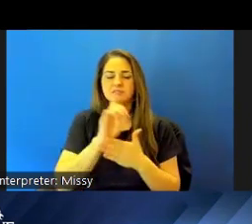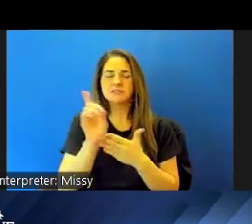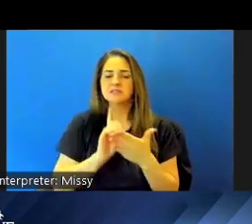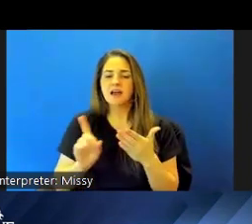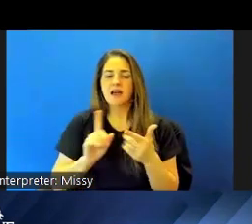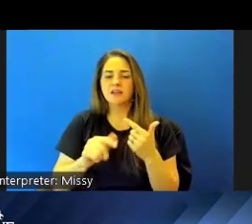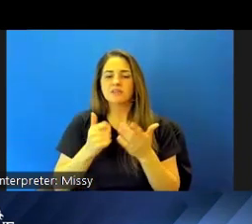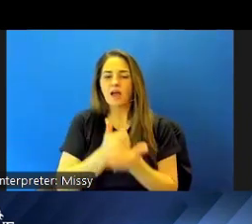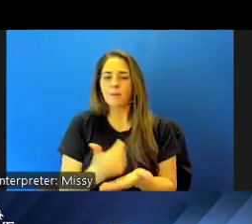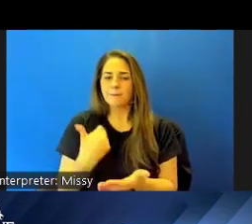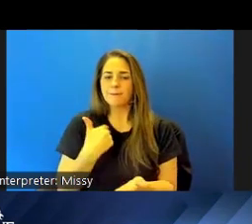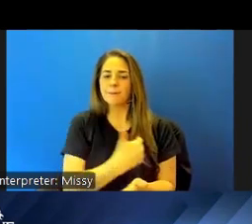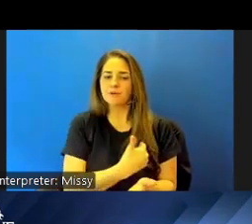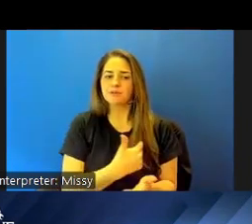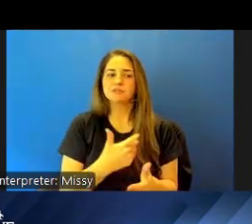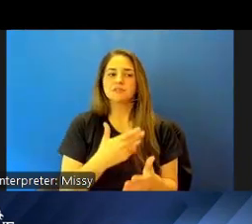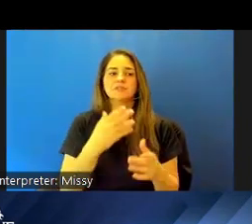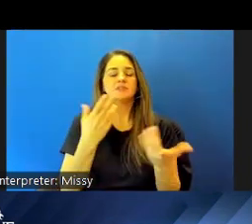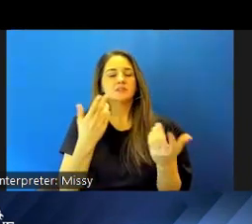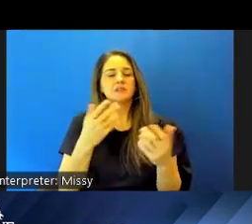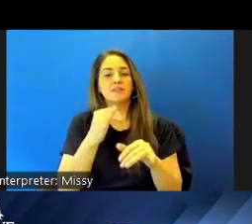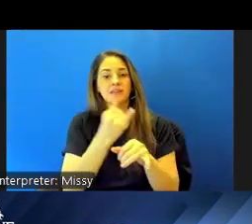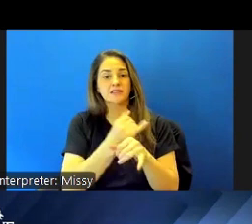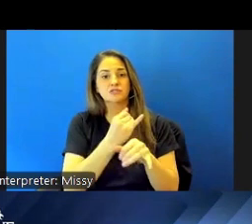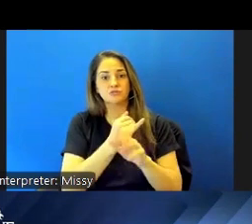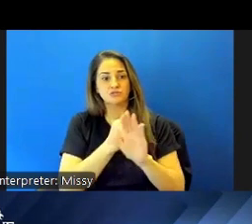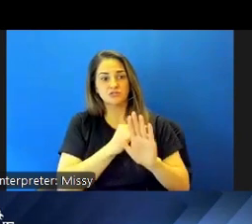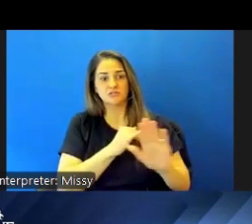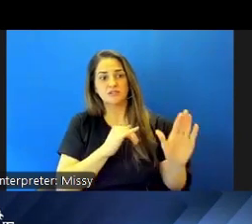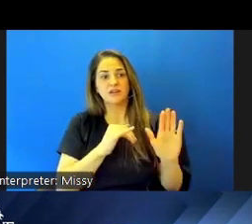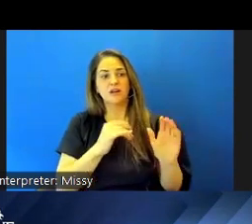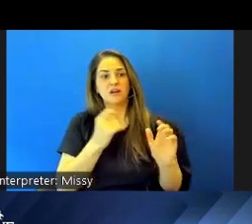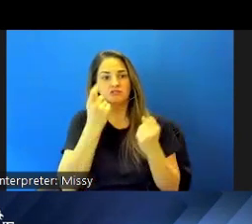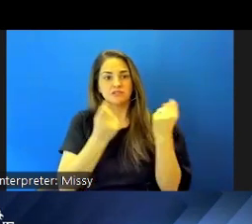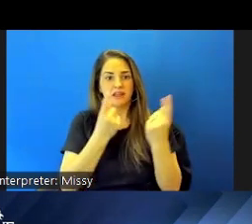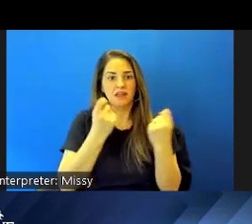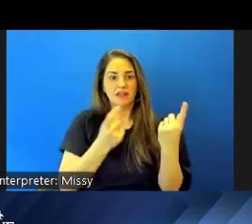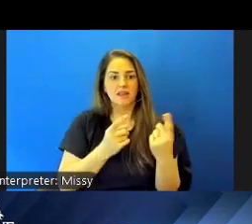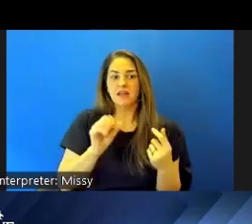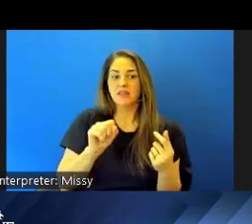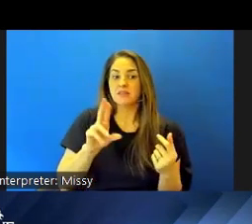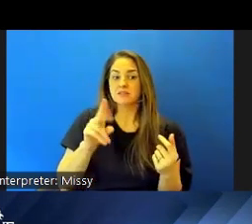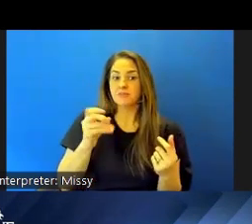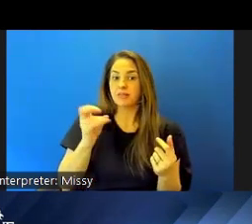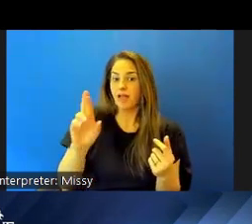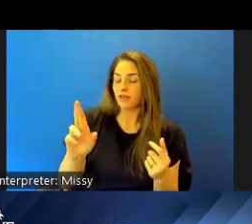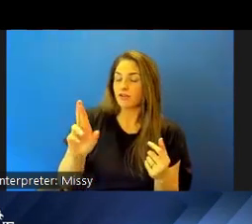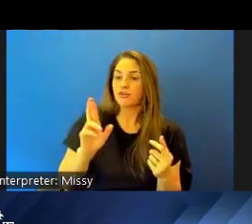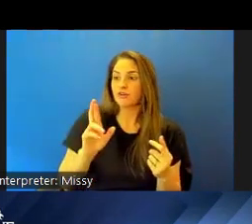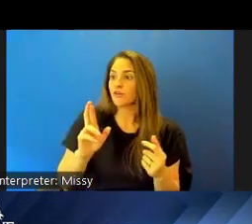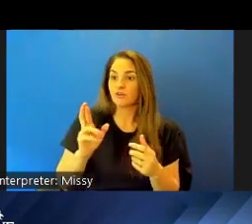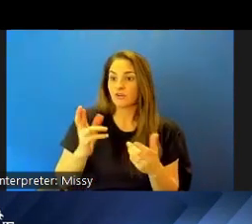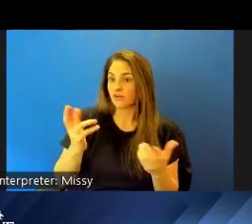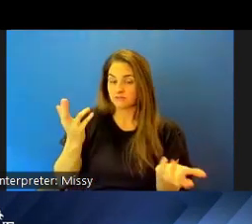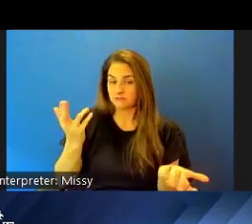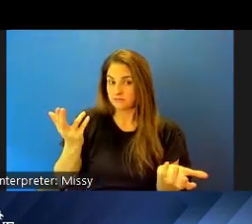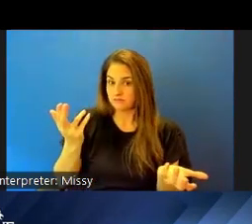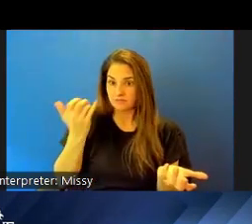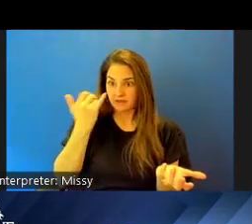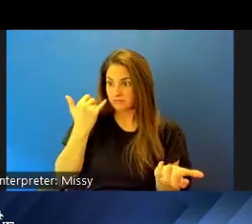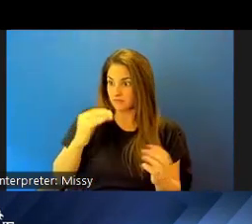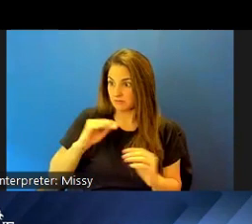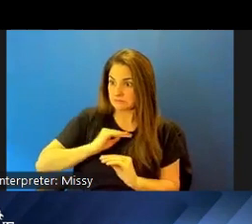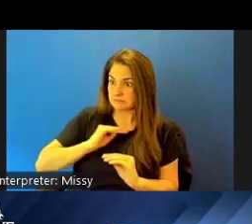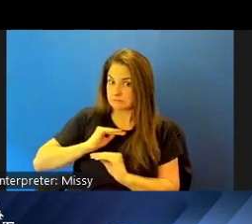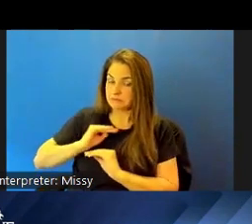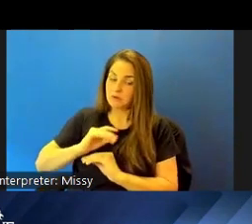our members from the institutional side understand where a supplier might be, but then also from the supplier side for them